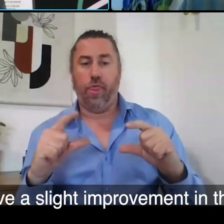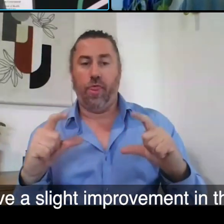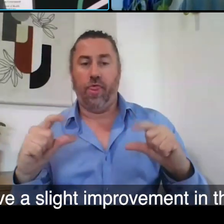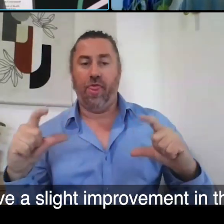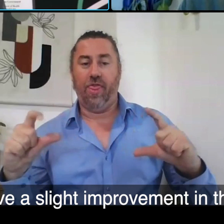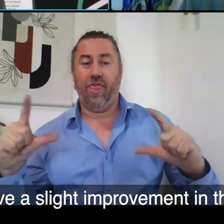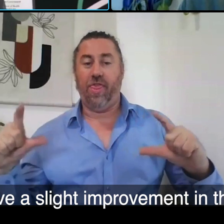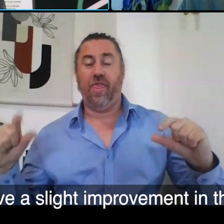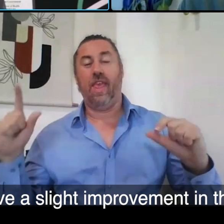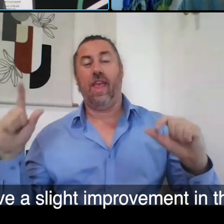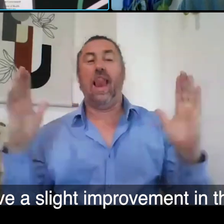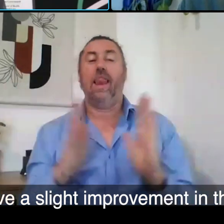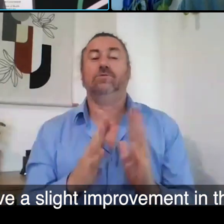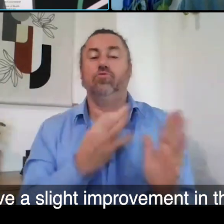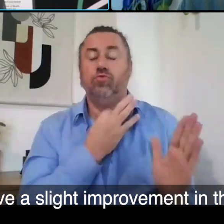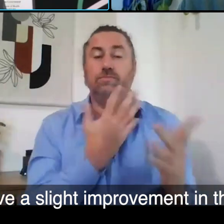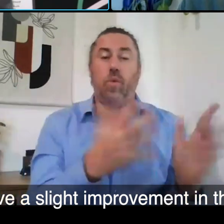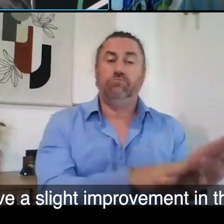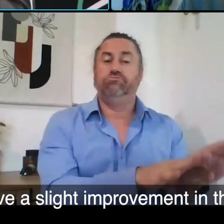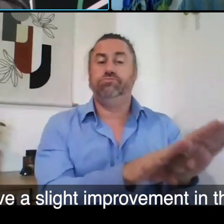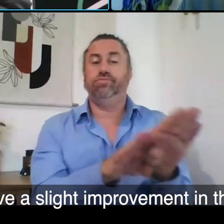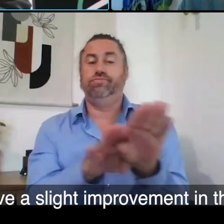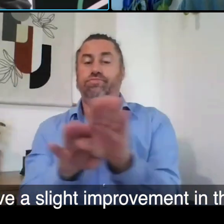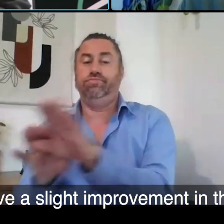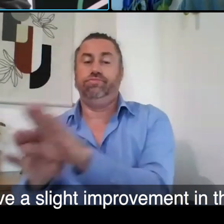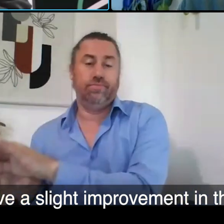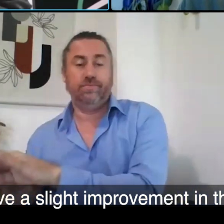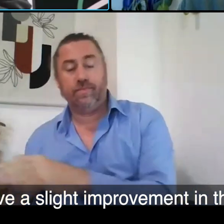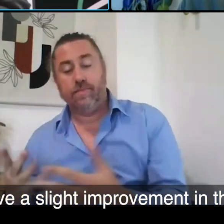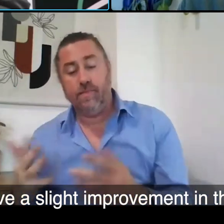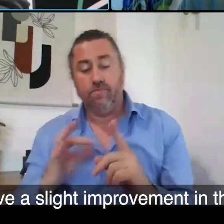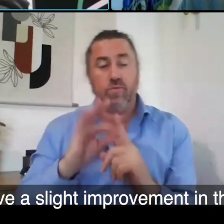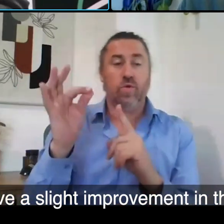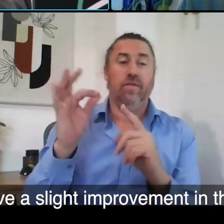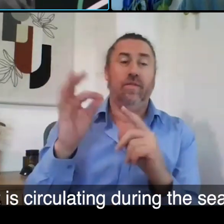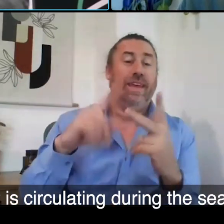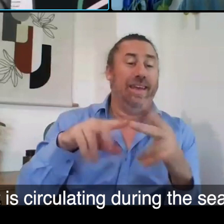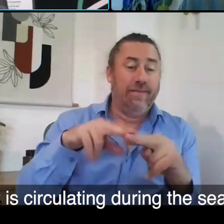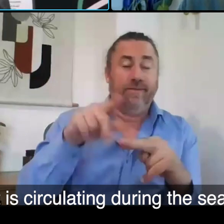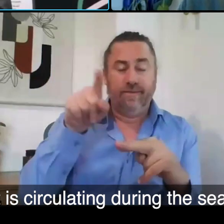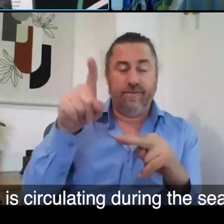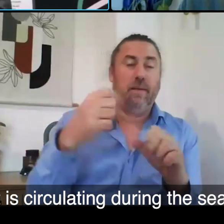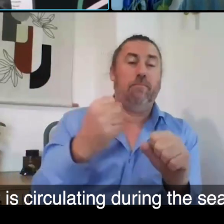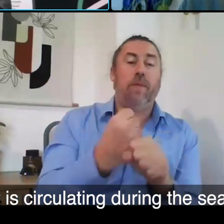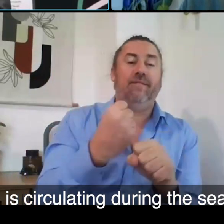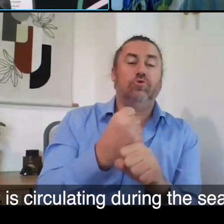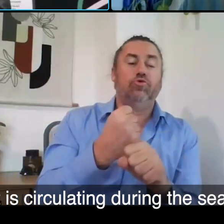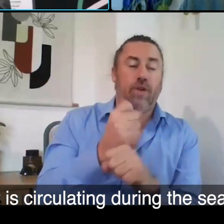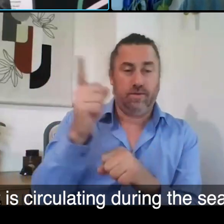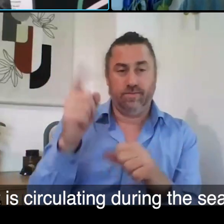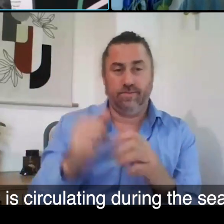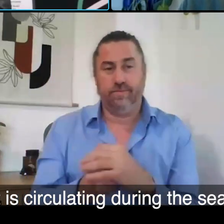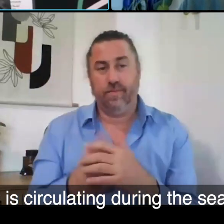cause give a slight improvement in that if the flu that